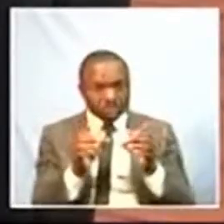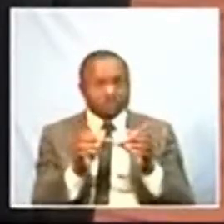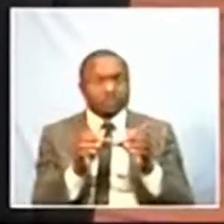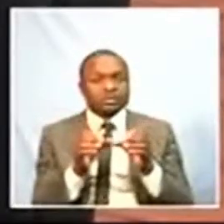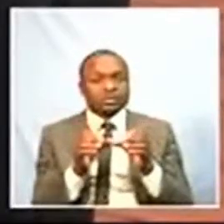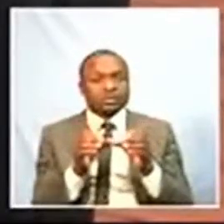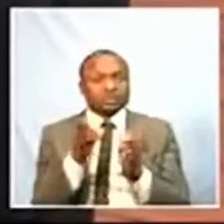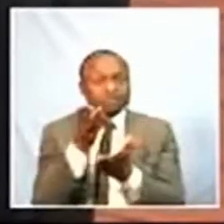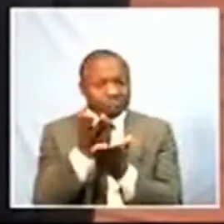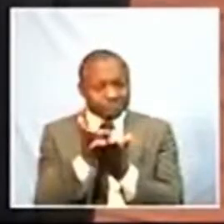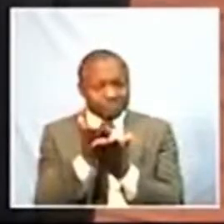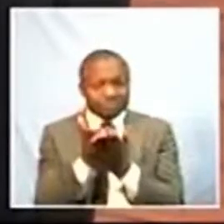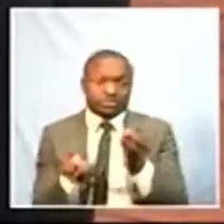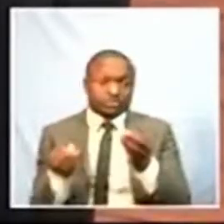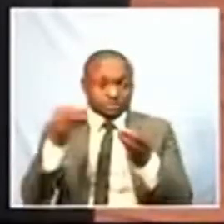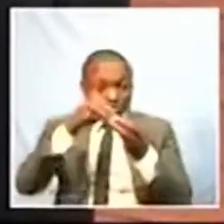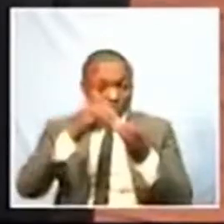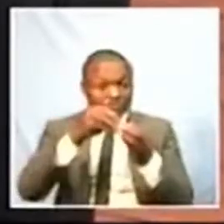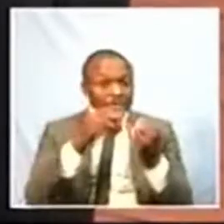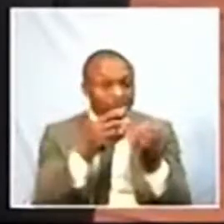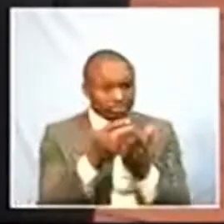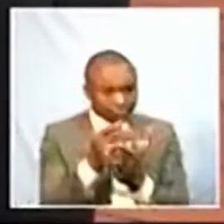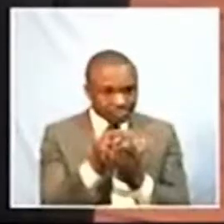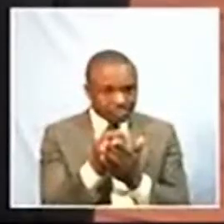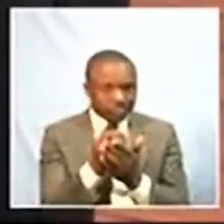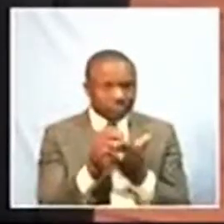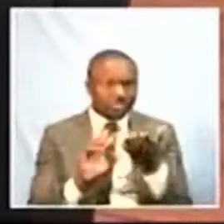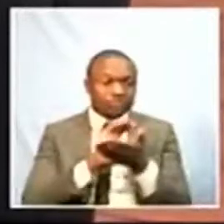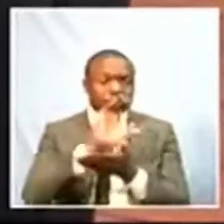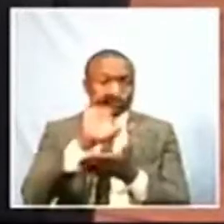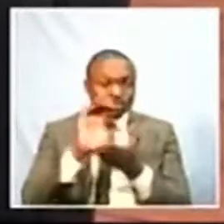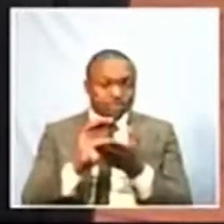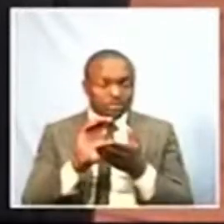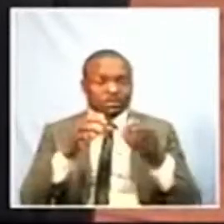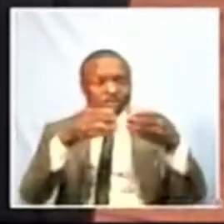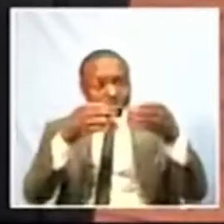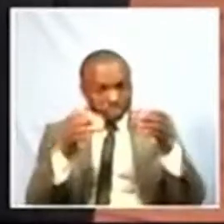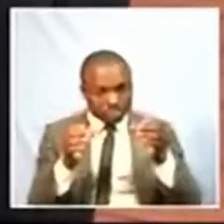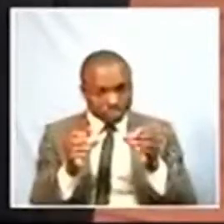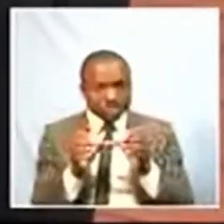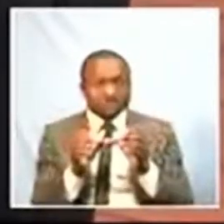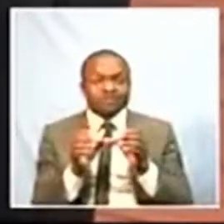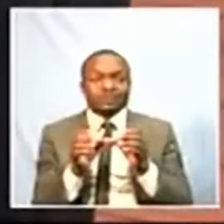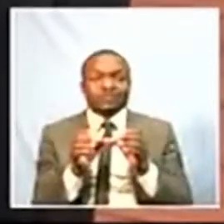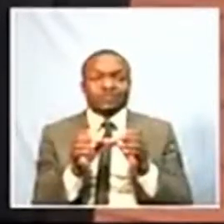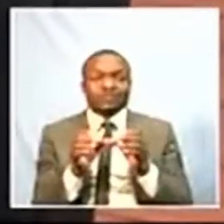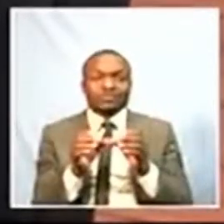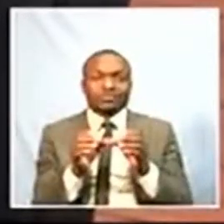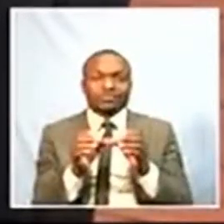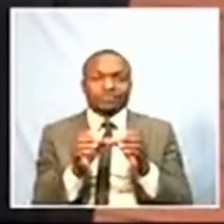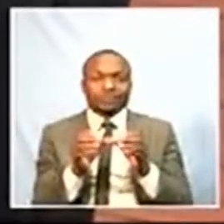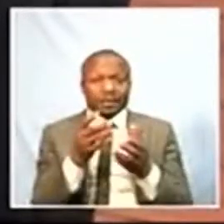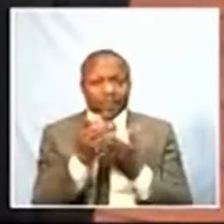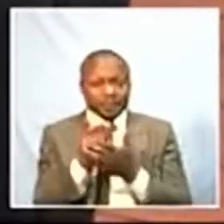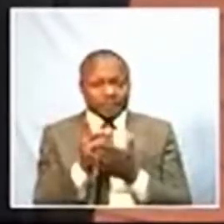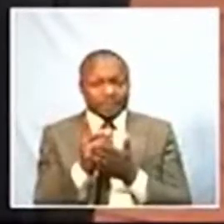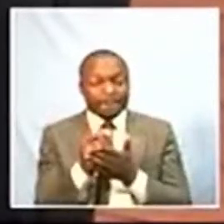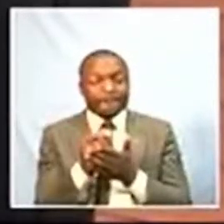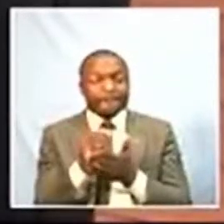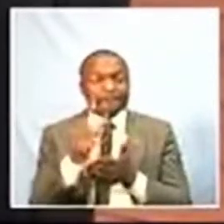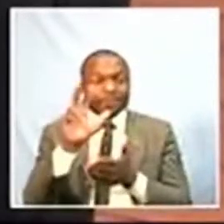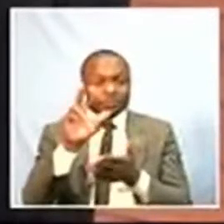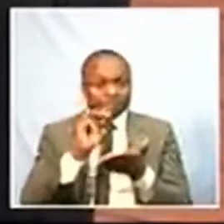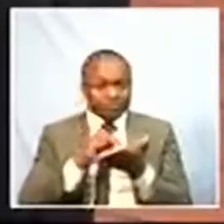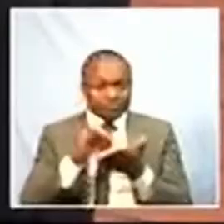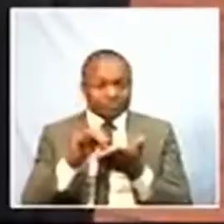we requested for additional funding only from CHOMA Central constituency, meaning the available funds for RIA stands at 3